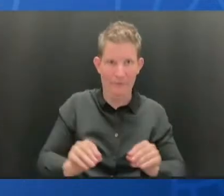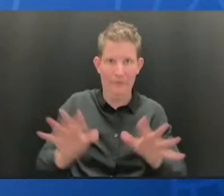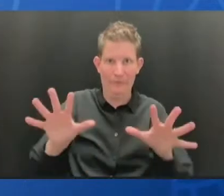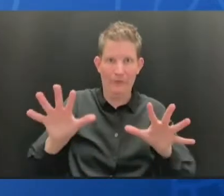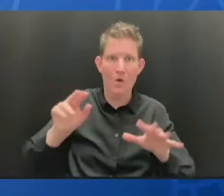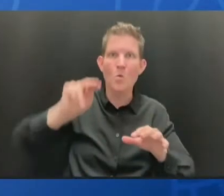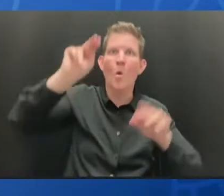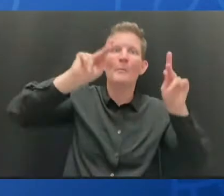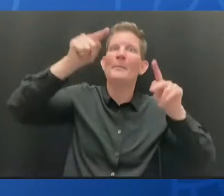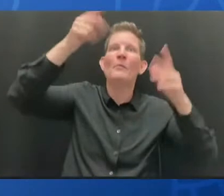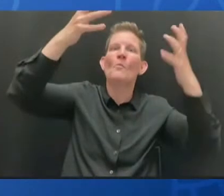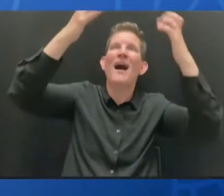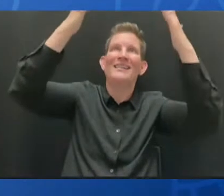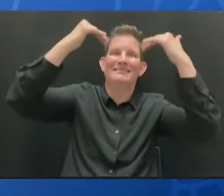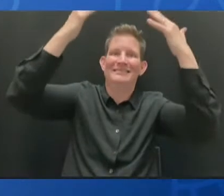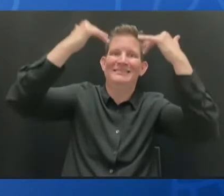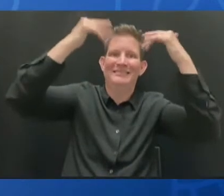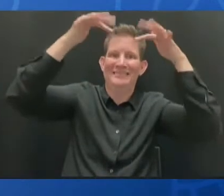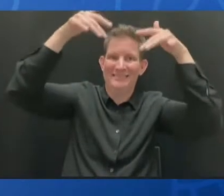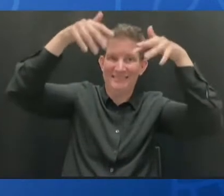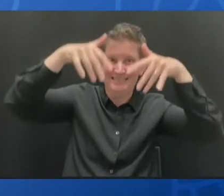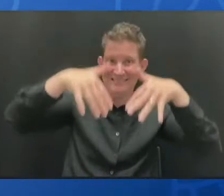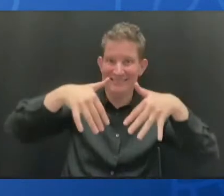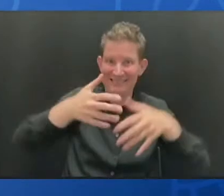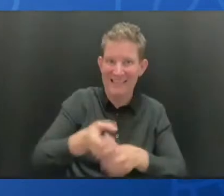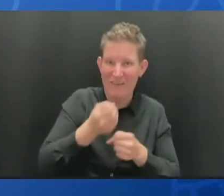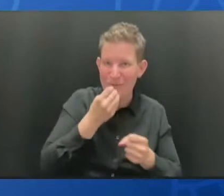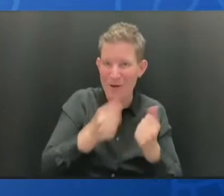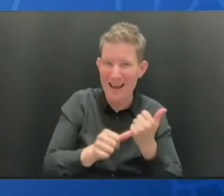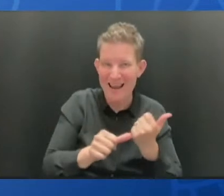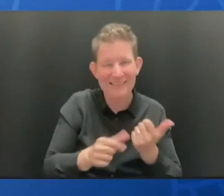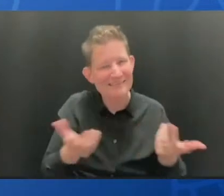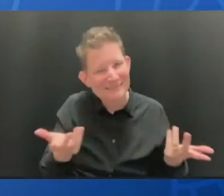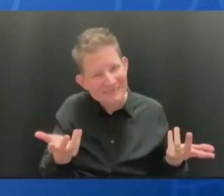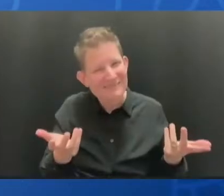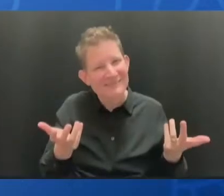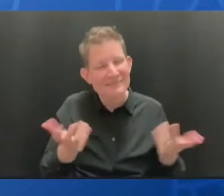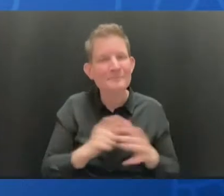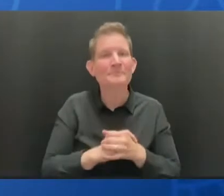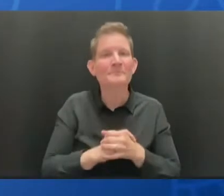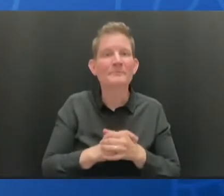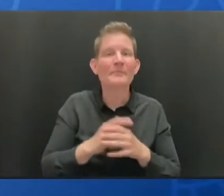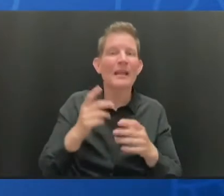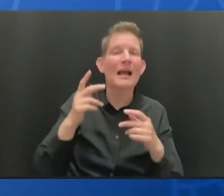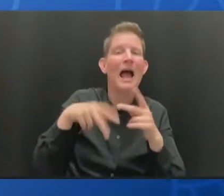therefore accelerate the movement of people and the